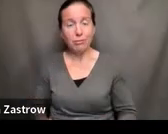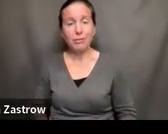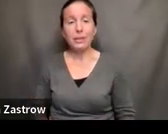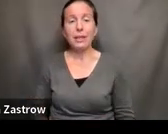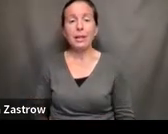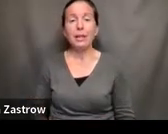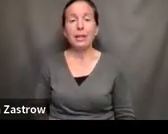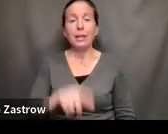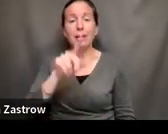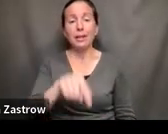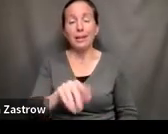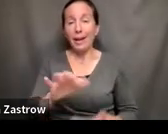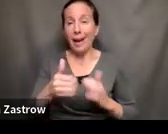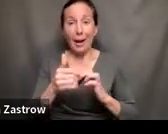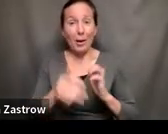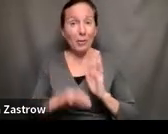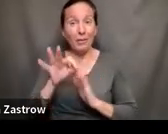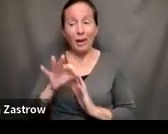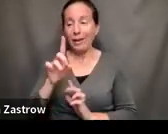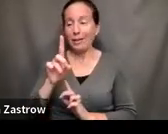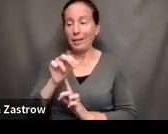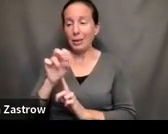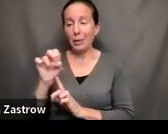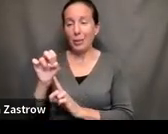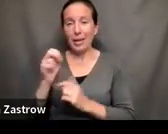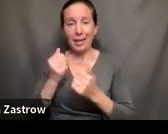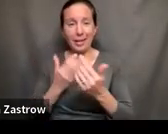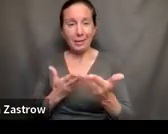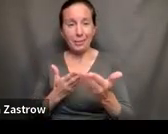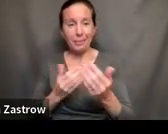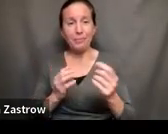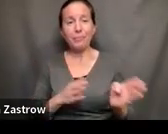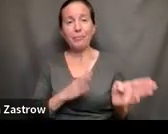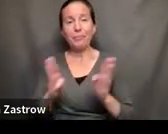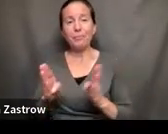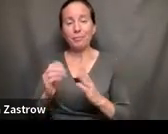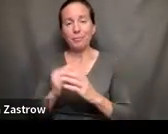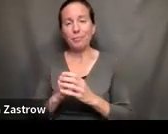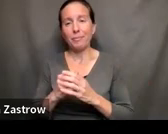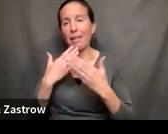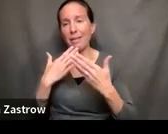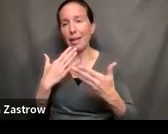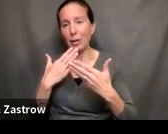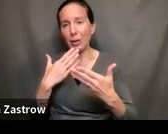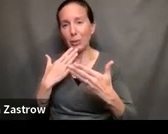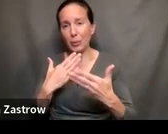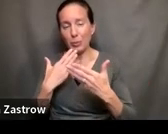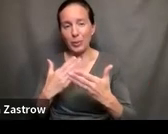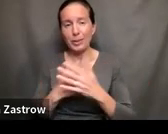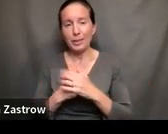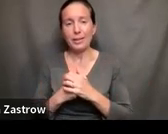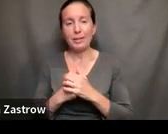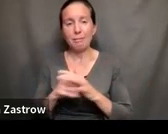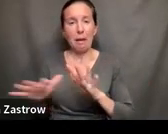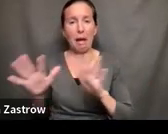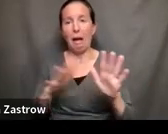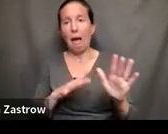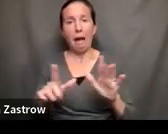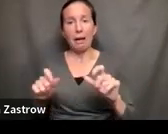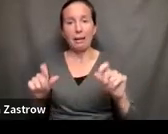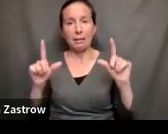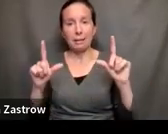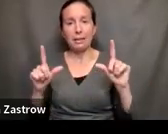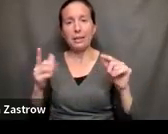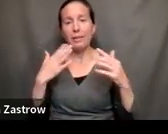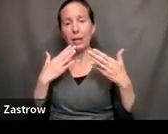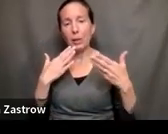This is how to get in touch with DOE, find DOE online. And this is all of our, woo, there it is, all